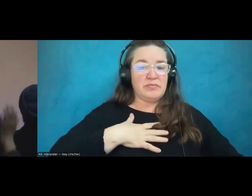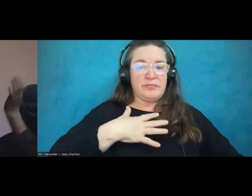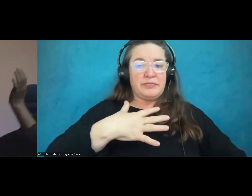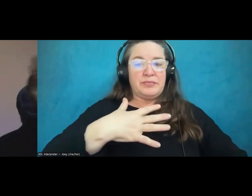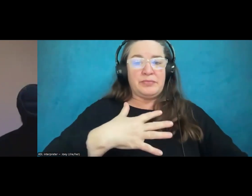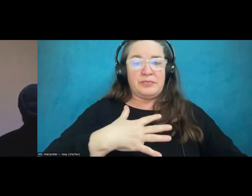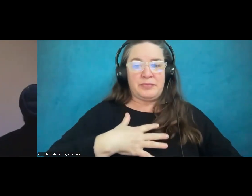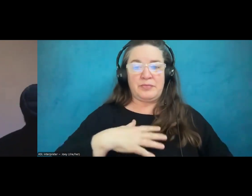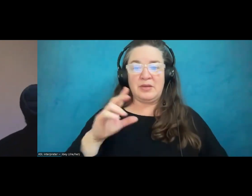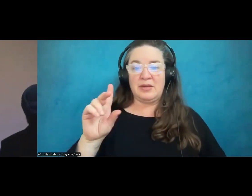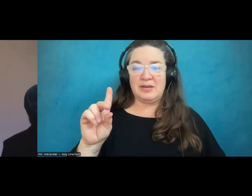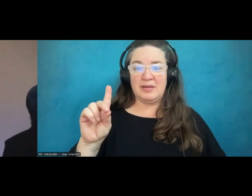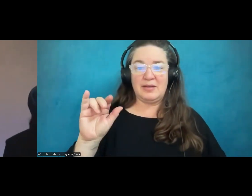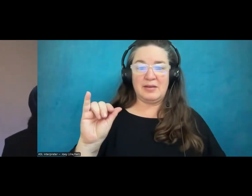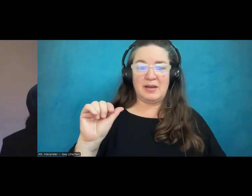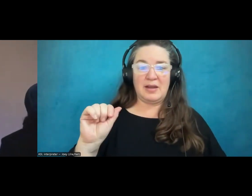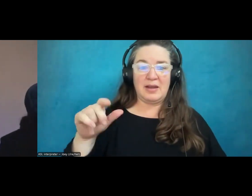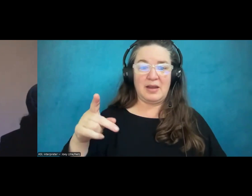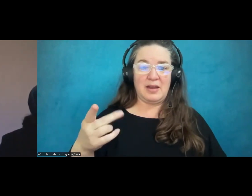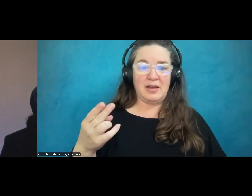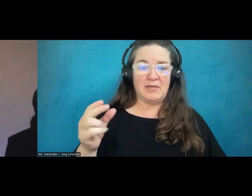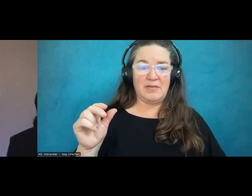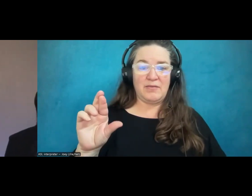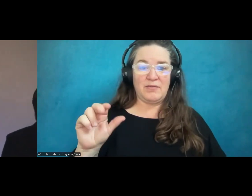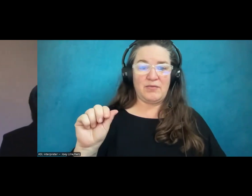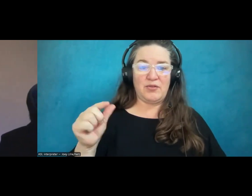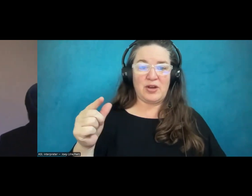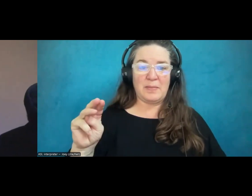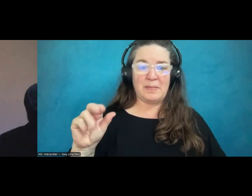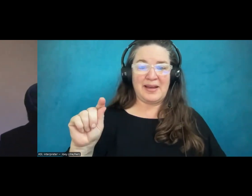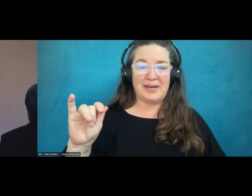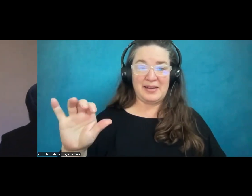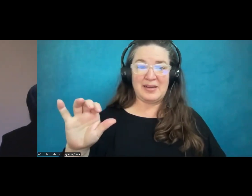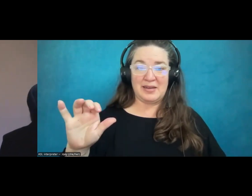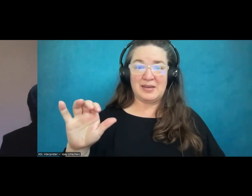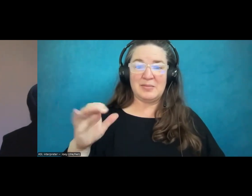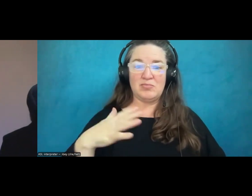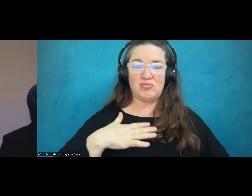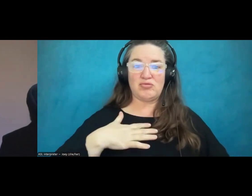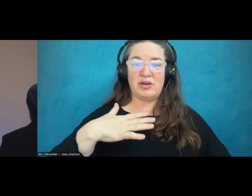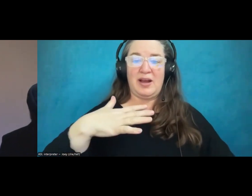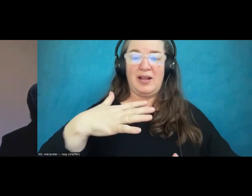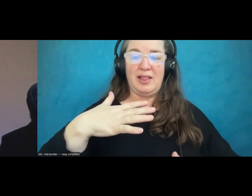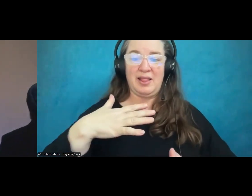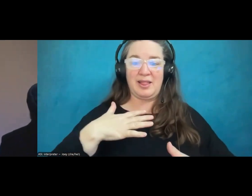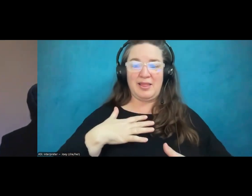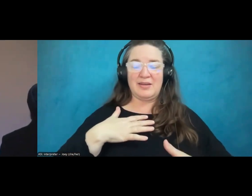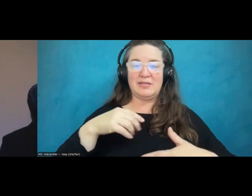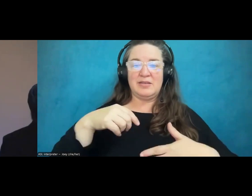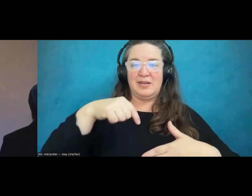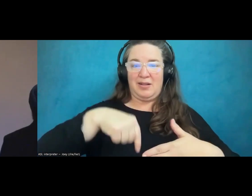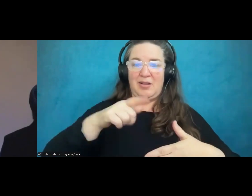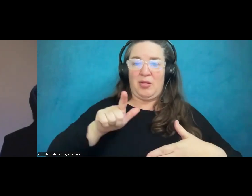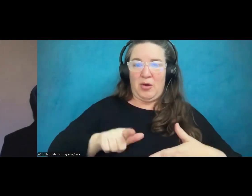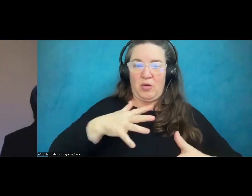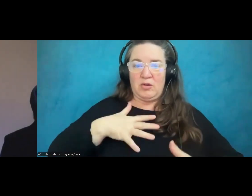Okay, that's a substantial number of people. I didn't know what it was. I took, maybe one vocal lesson and decided